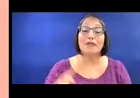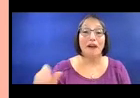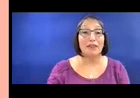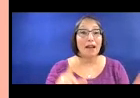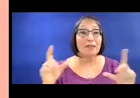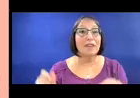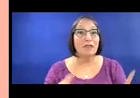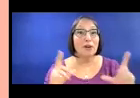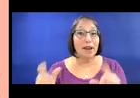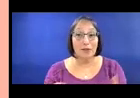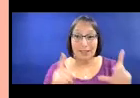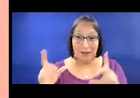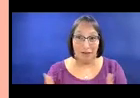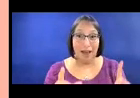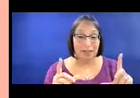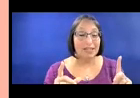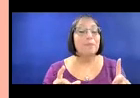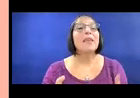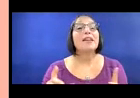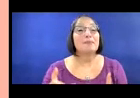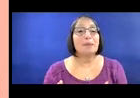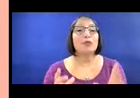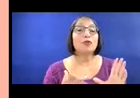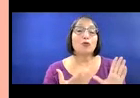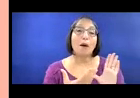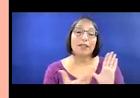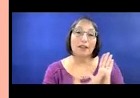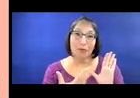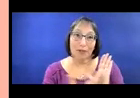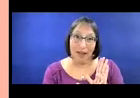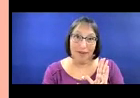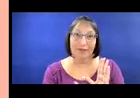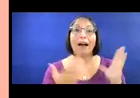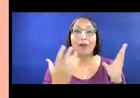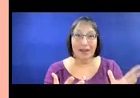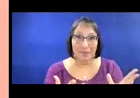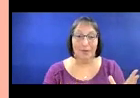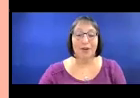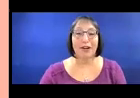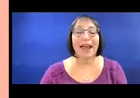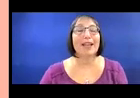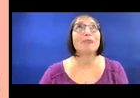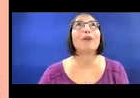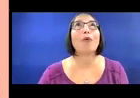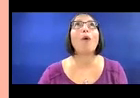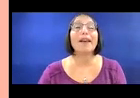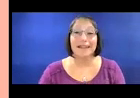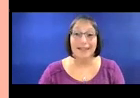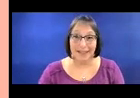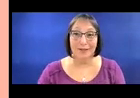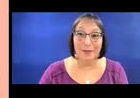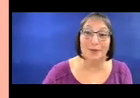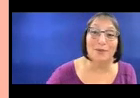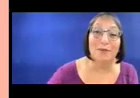able to find lots of deaf creators and deaf chefs to be able to show them how a deaf person does a cooking demonstration. And it's been wildly